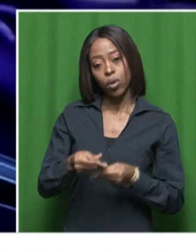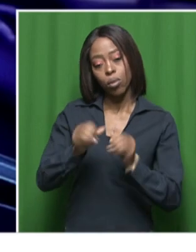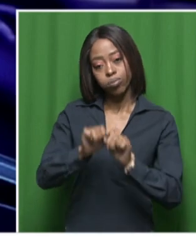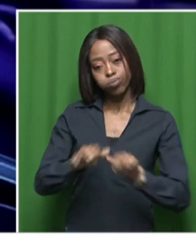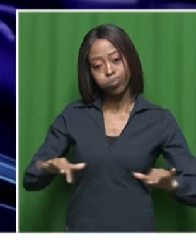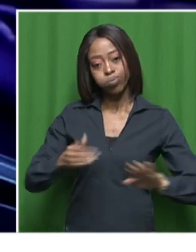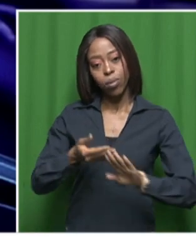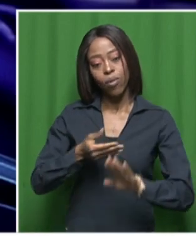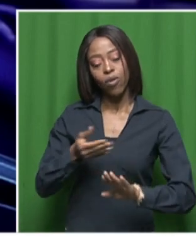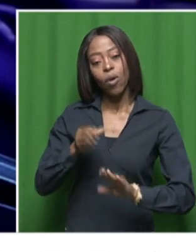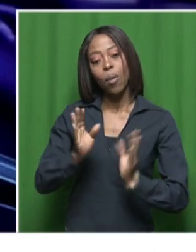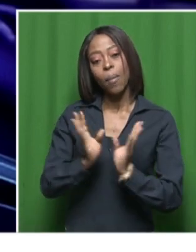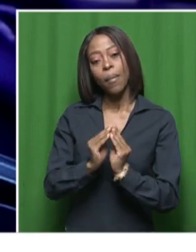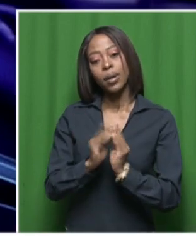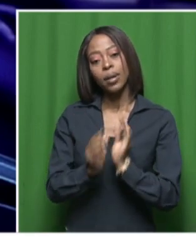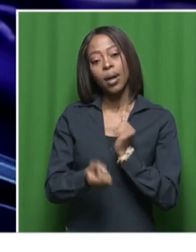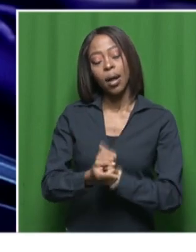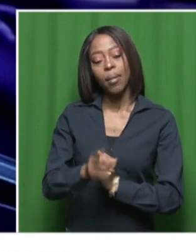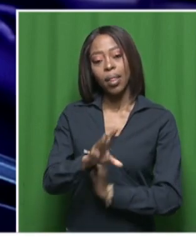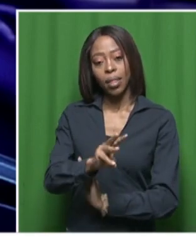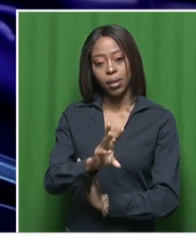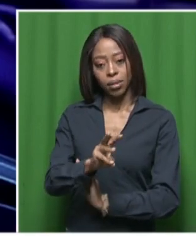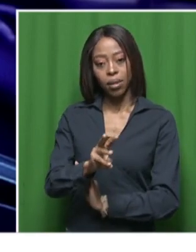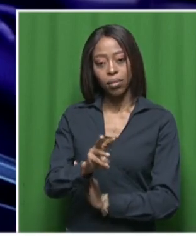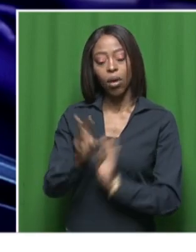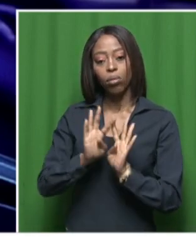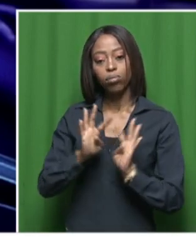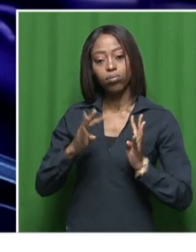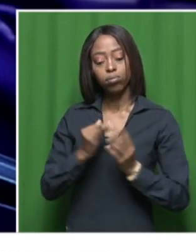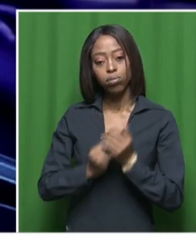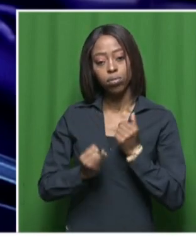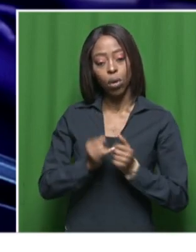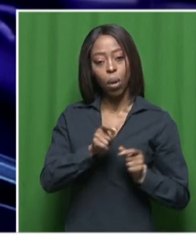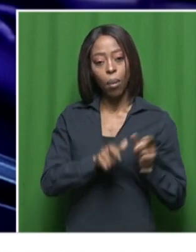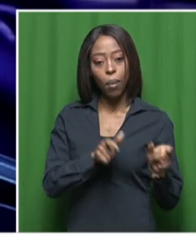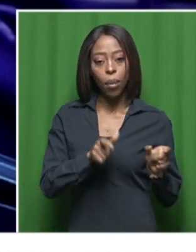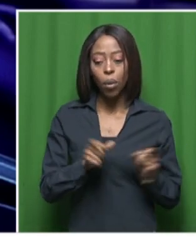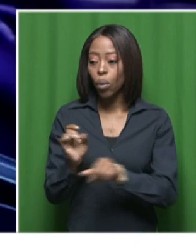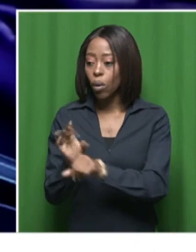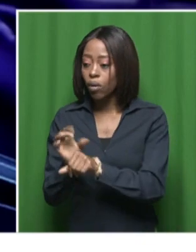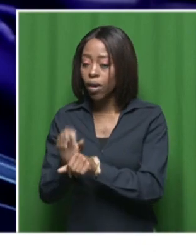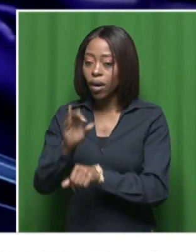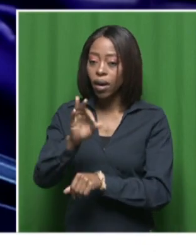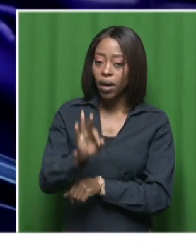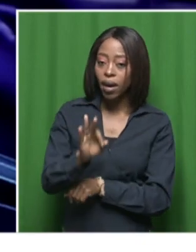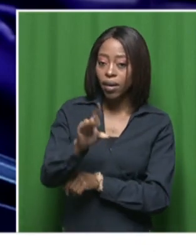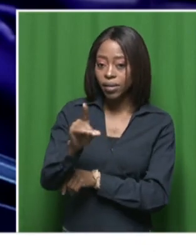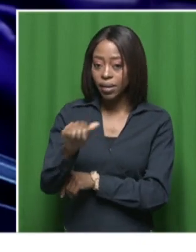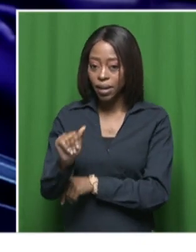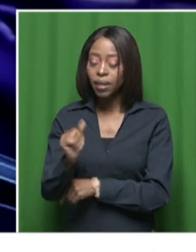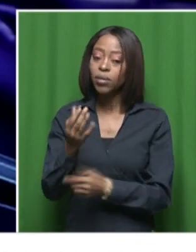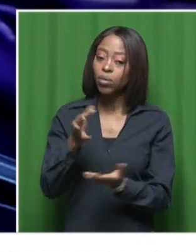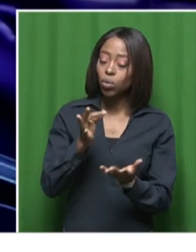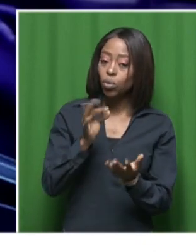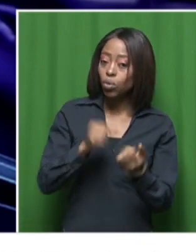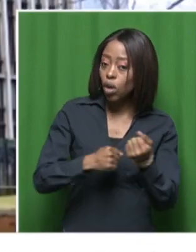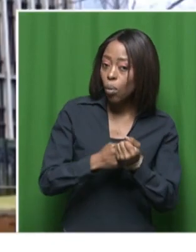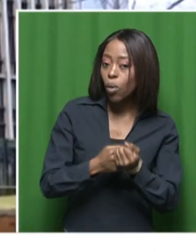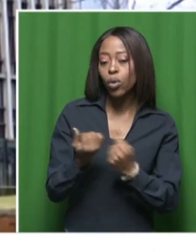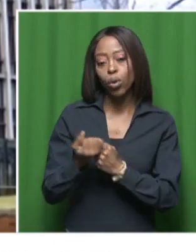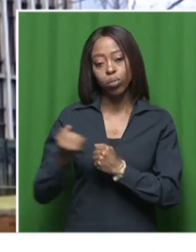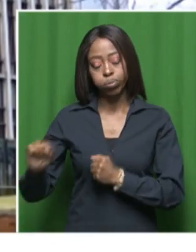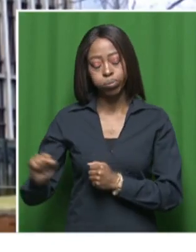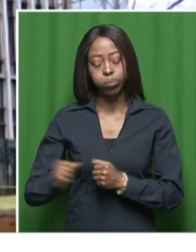of Thursday's meeting of a panel of independent experts who advised the FDA by voting on its